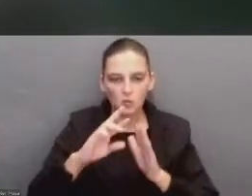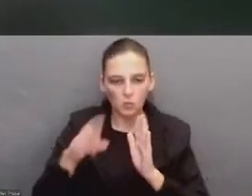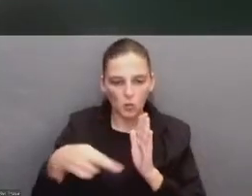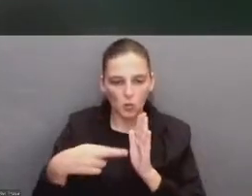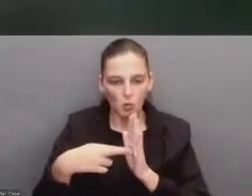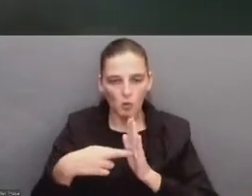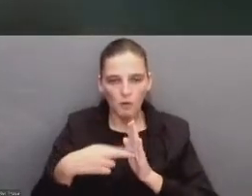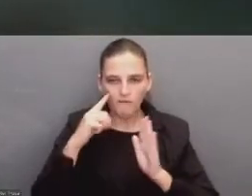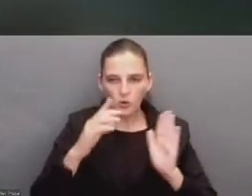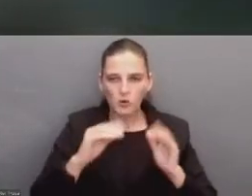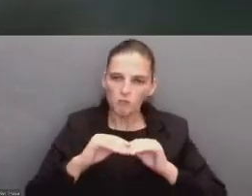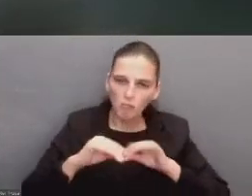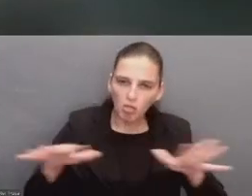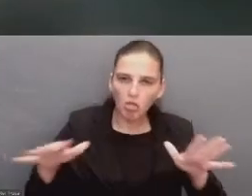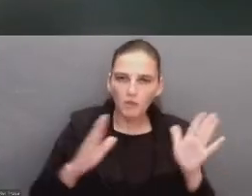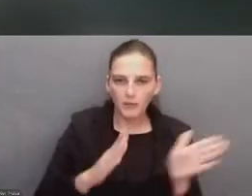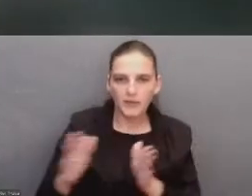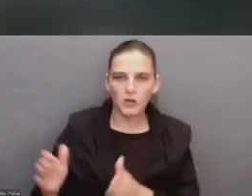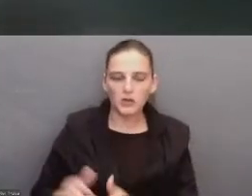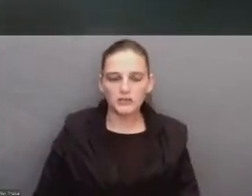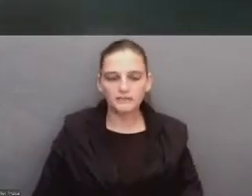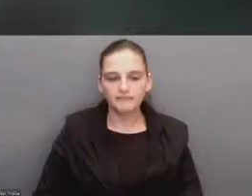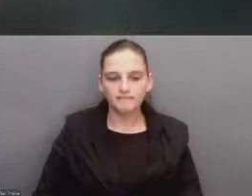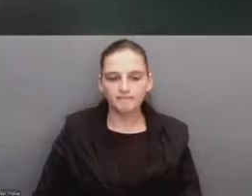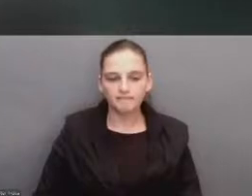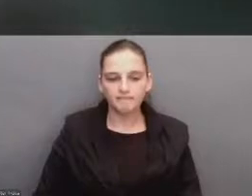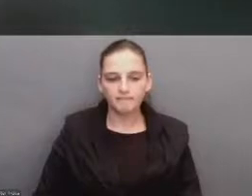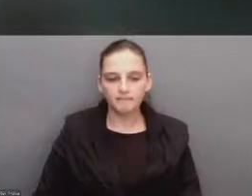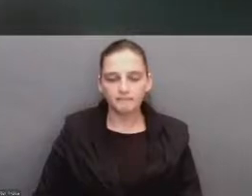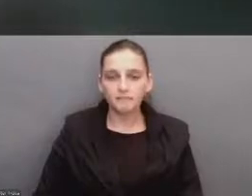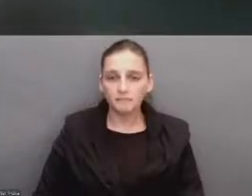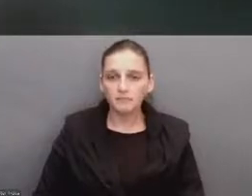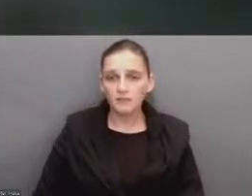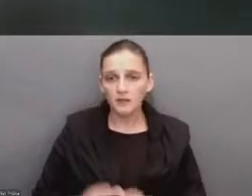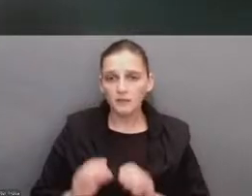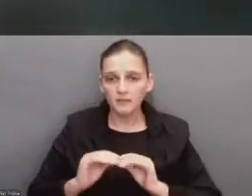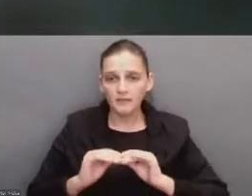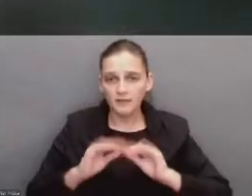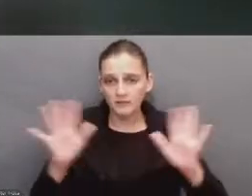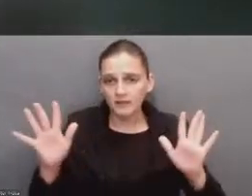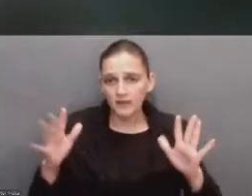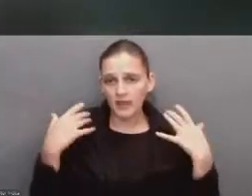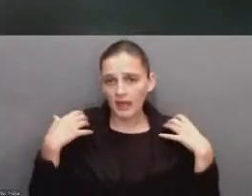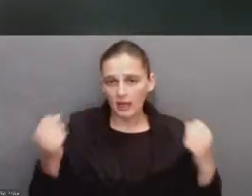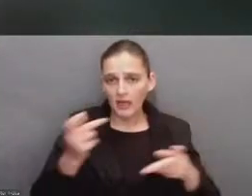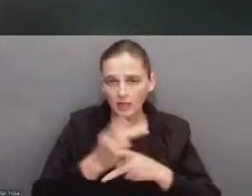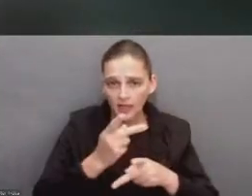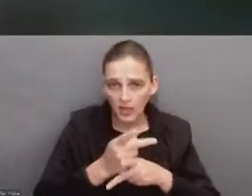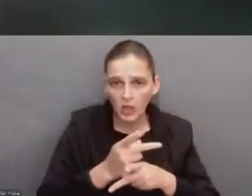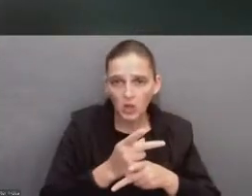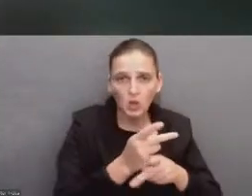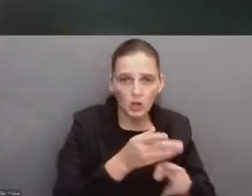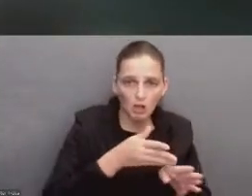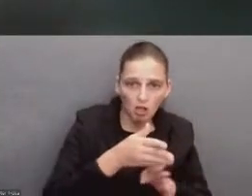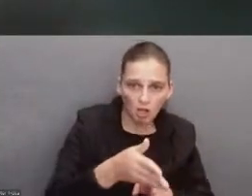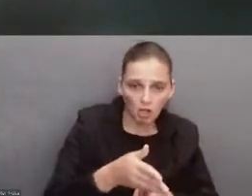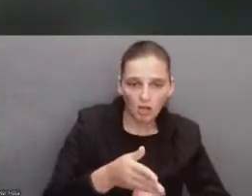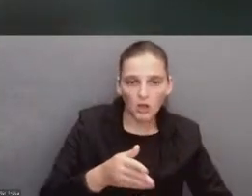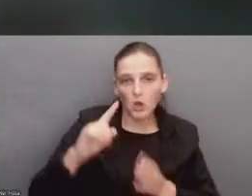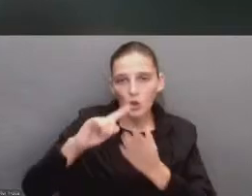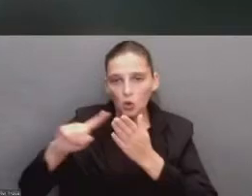pandemic preparedness. Without question, our healthcare enterprise and our biomedical research enterprise are the envy of the